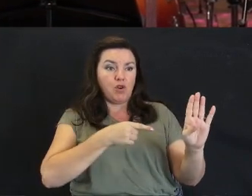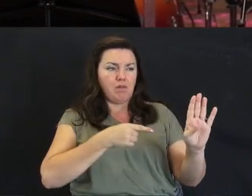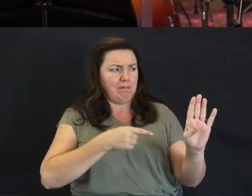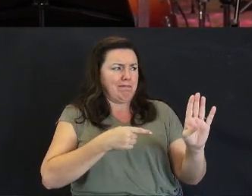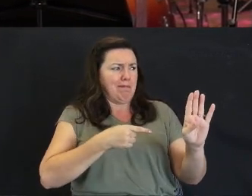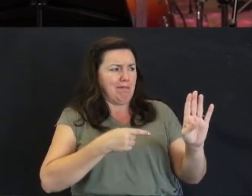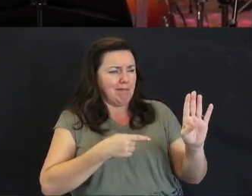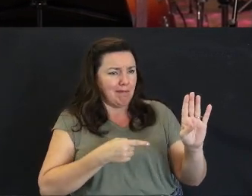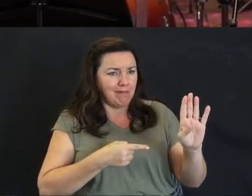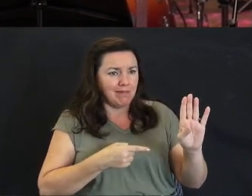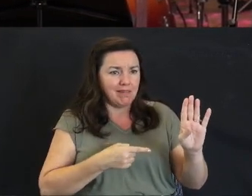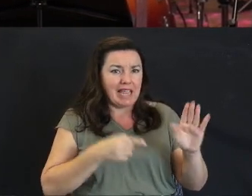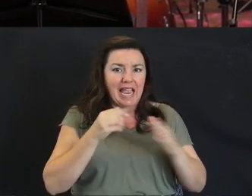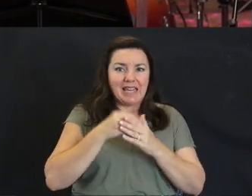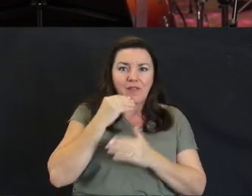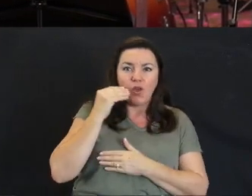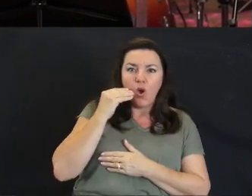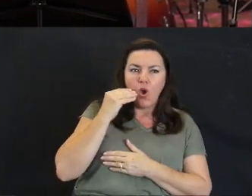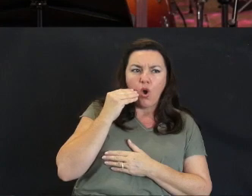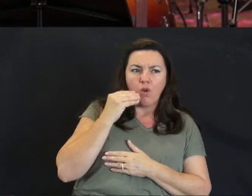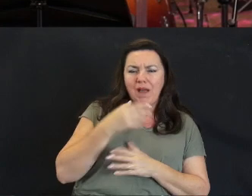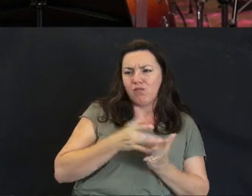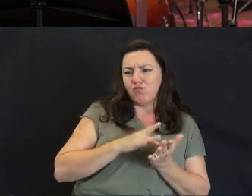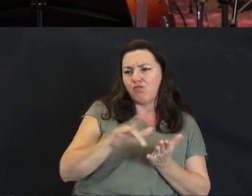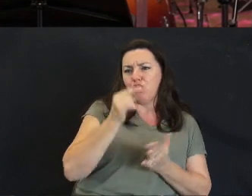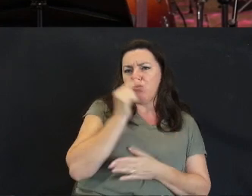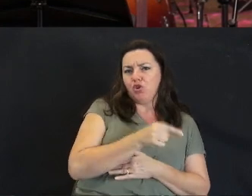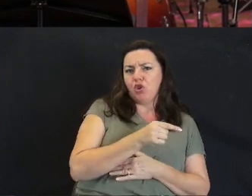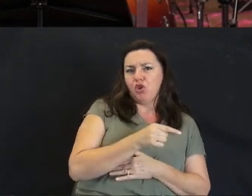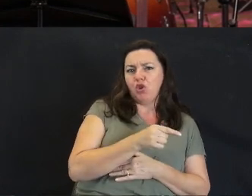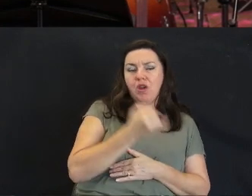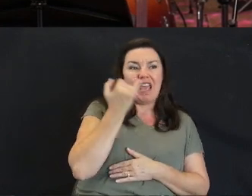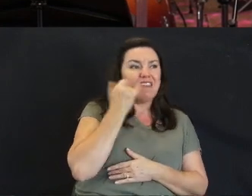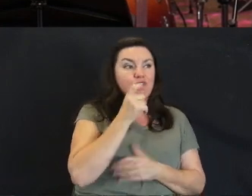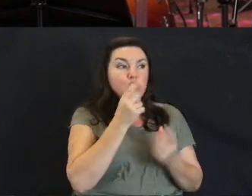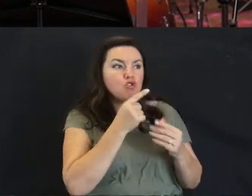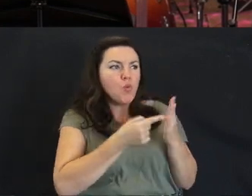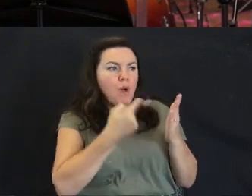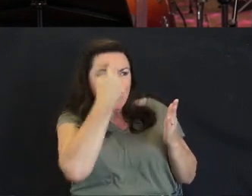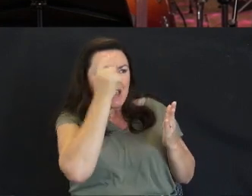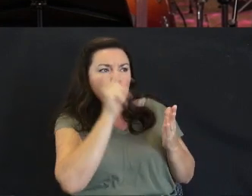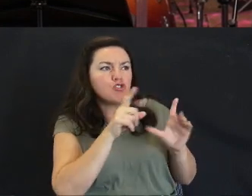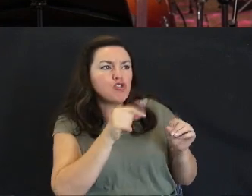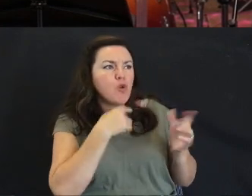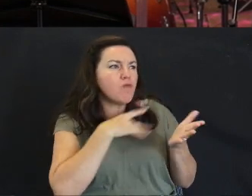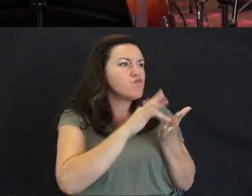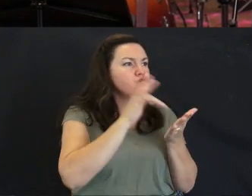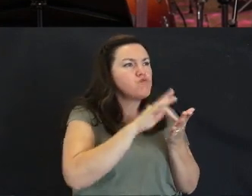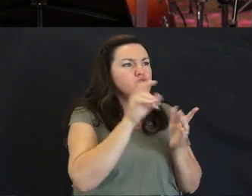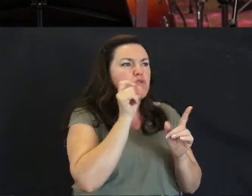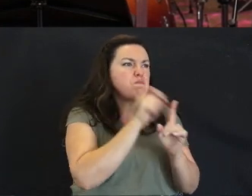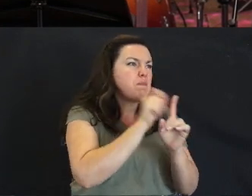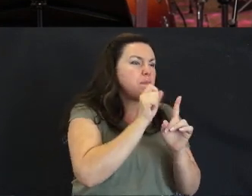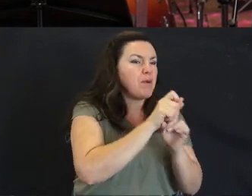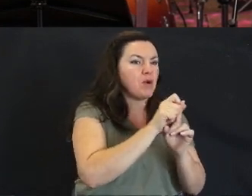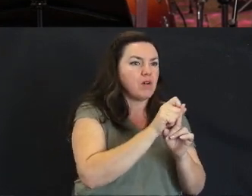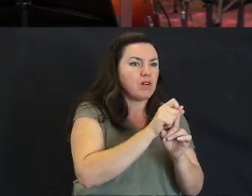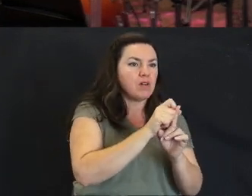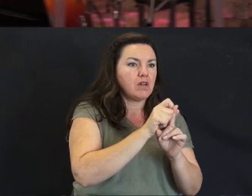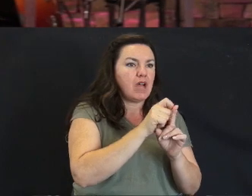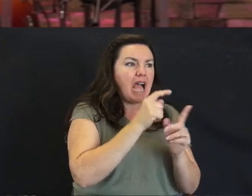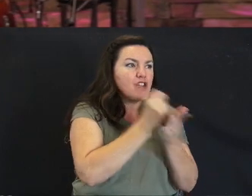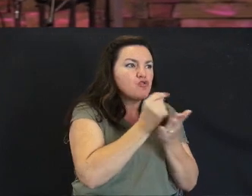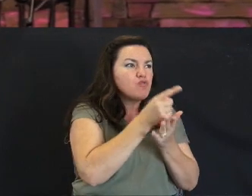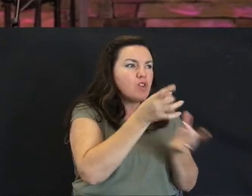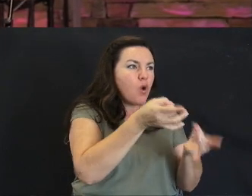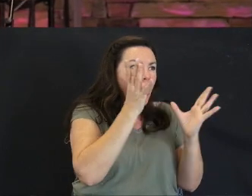And I treat her poorly In the home And I get on her When I don't think She's doing What I think She should be doing I treat her horrible Yet